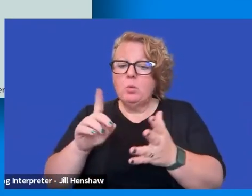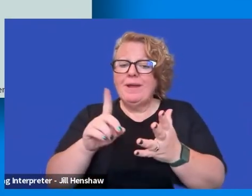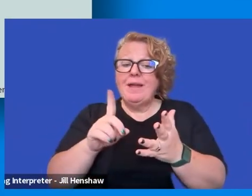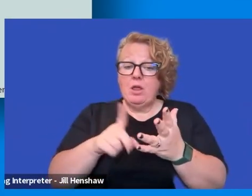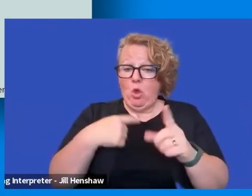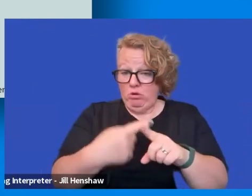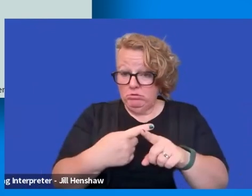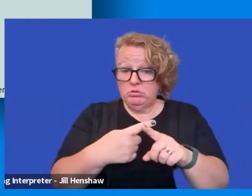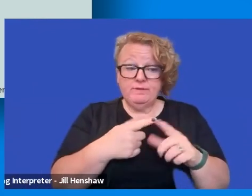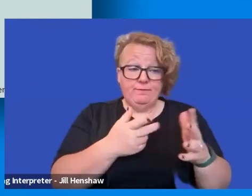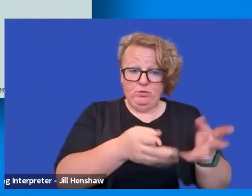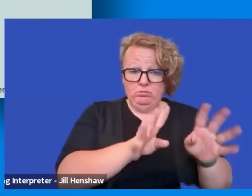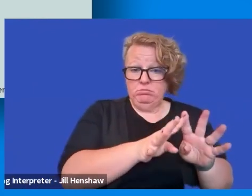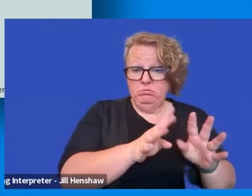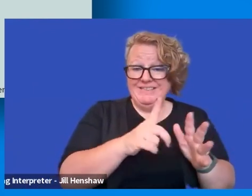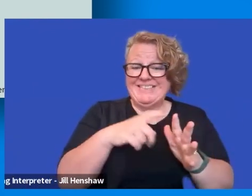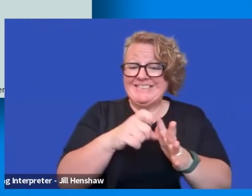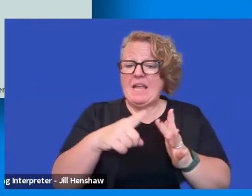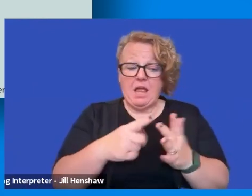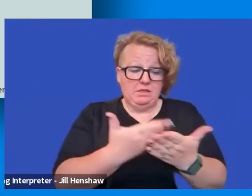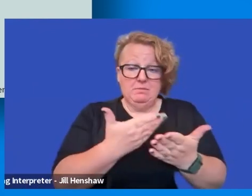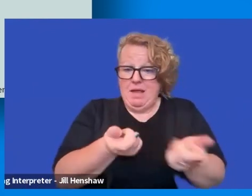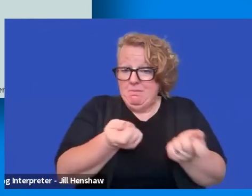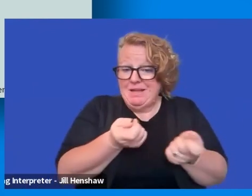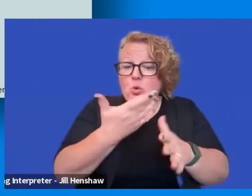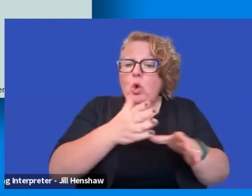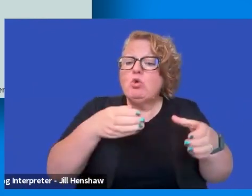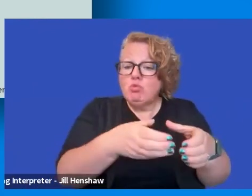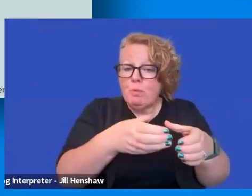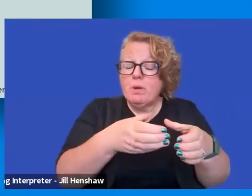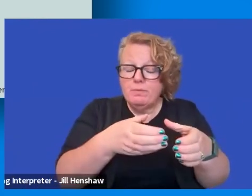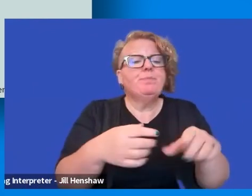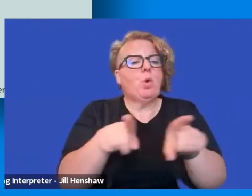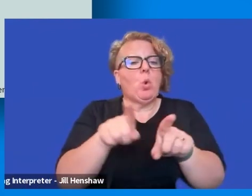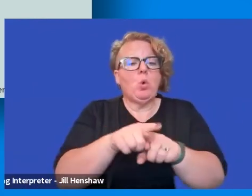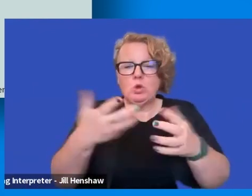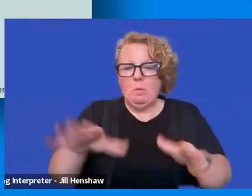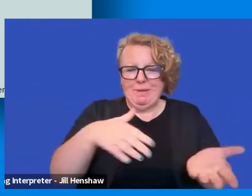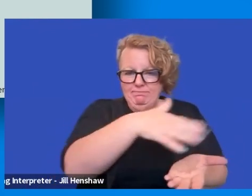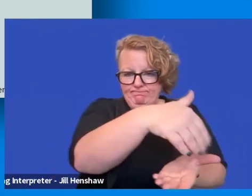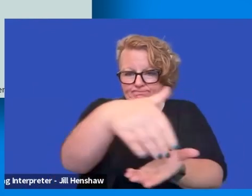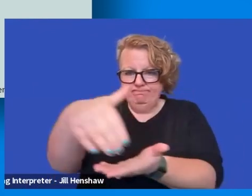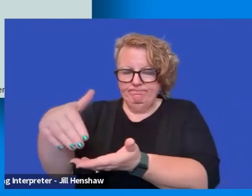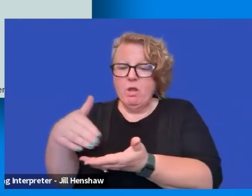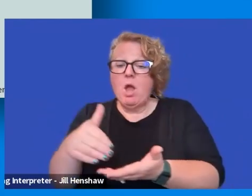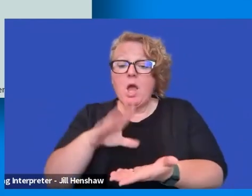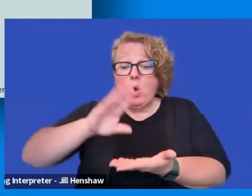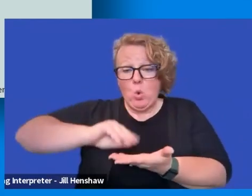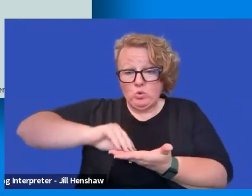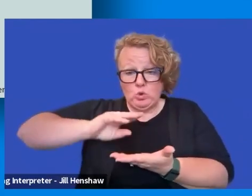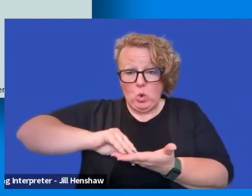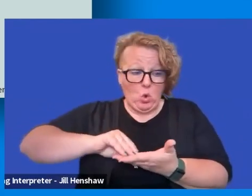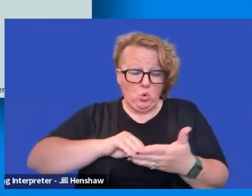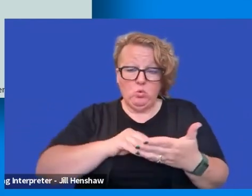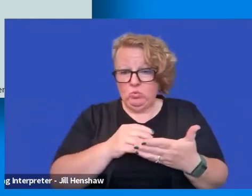Forum's EDI in Demand Management Working Group. We also collected audio diaries. There was an option to either